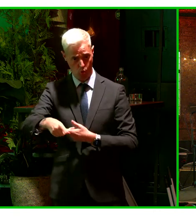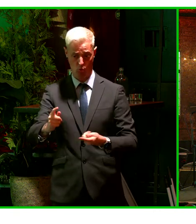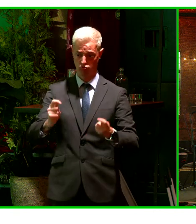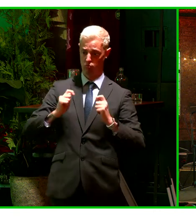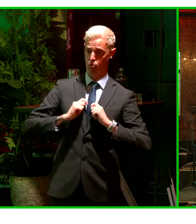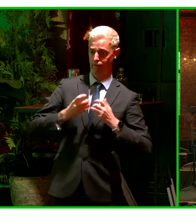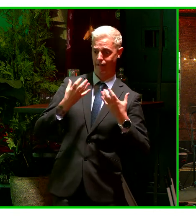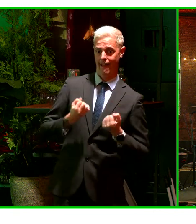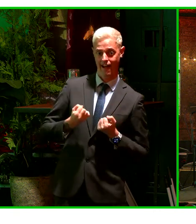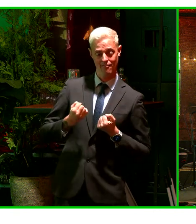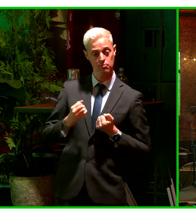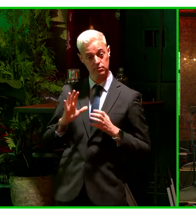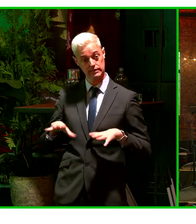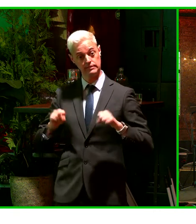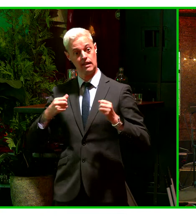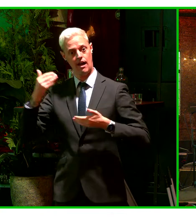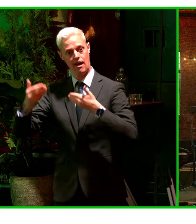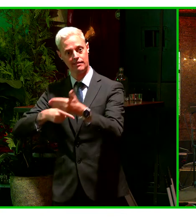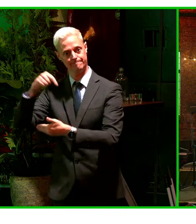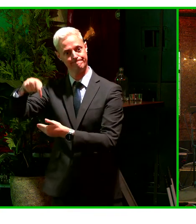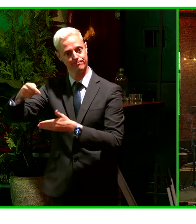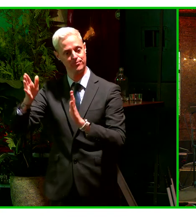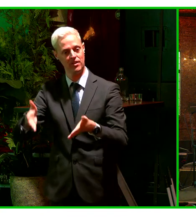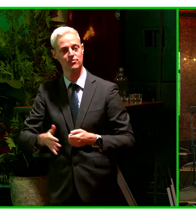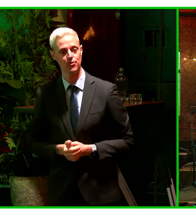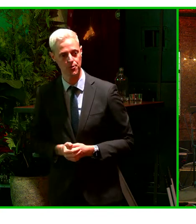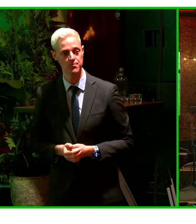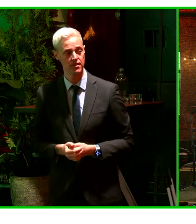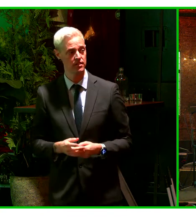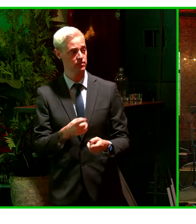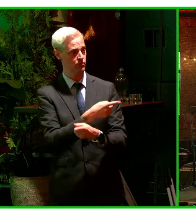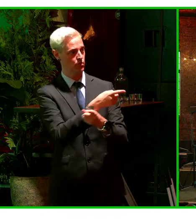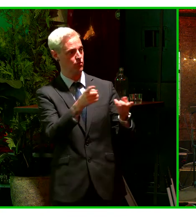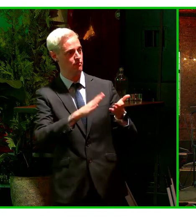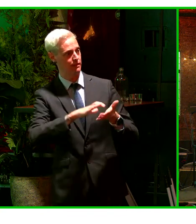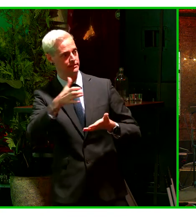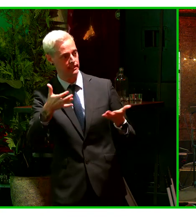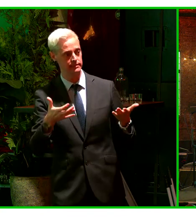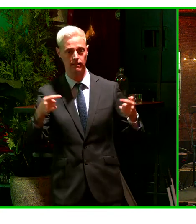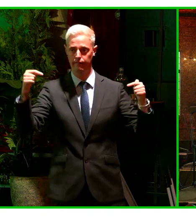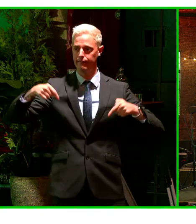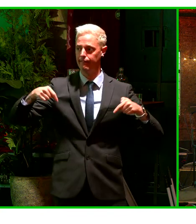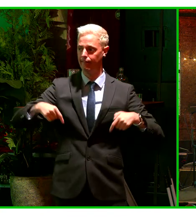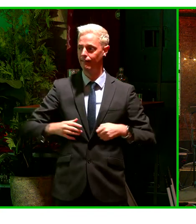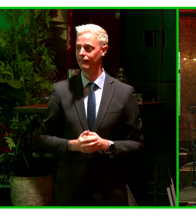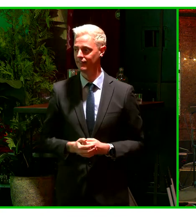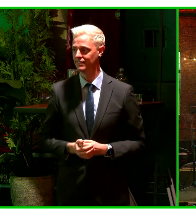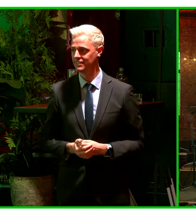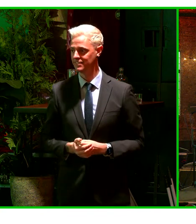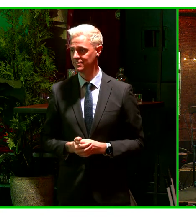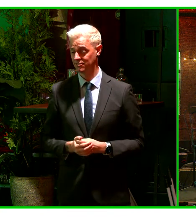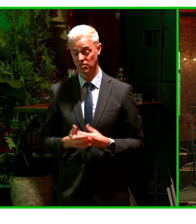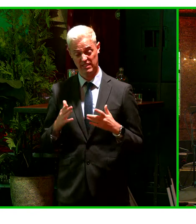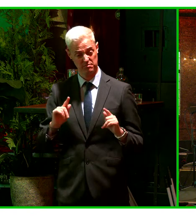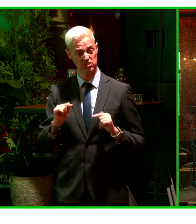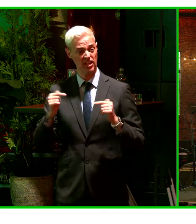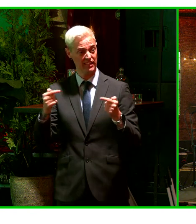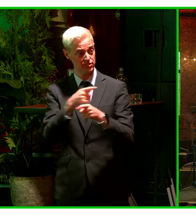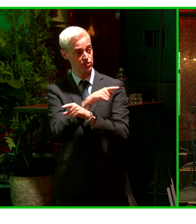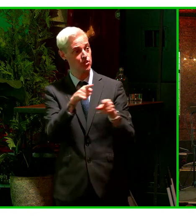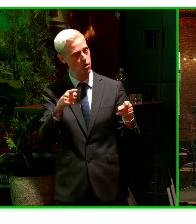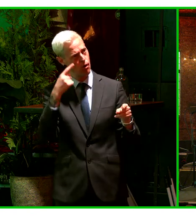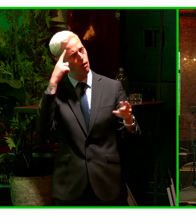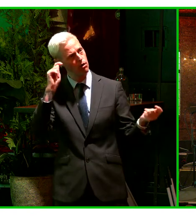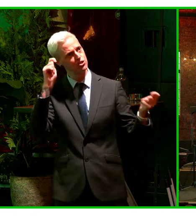about getting that commitment from the people in this room, Greater Manchester area. So that would be my challenge to you. Thank you.